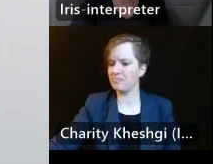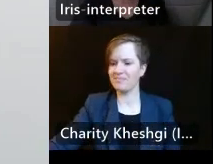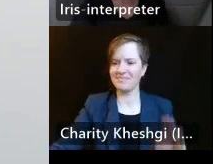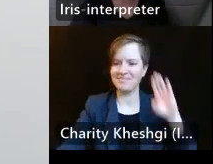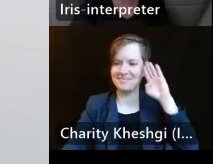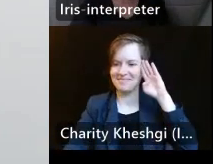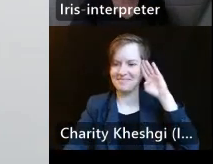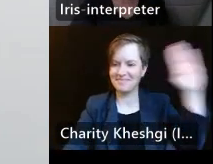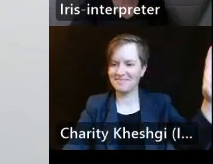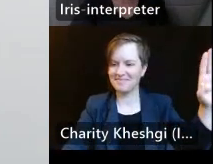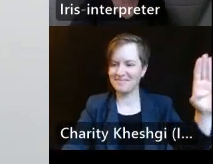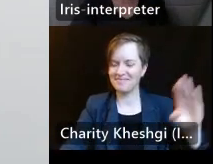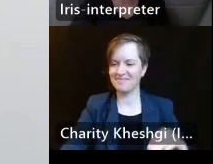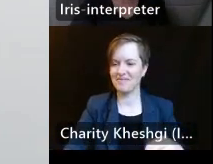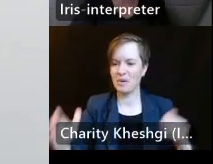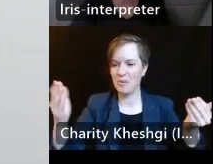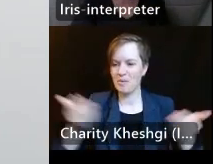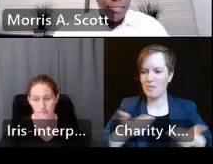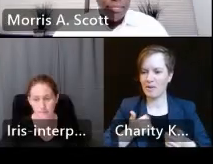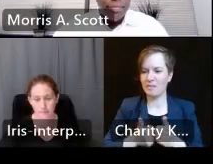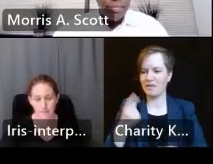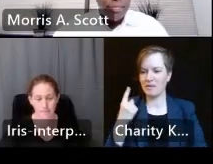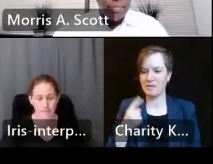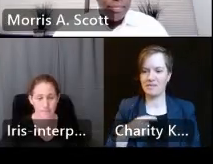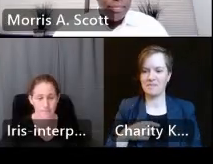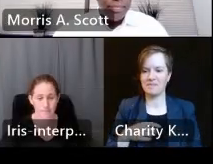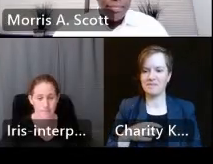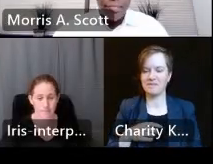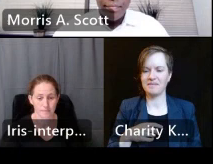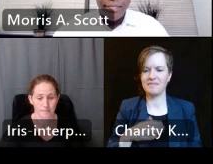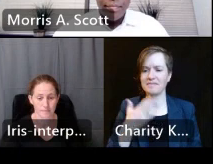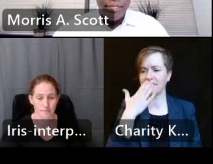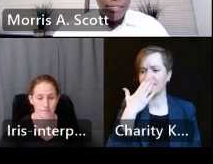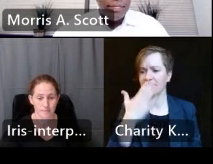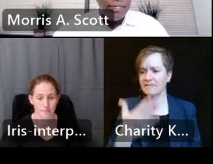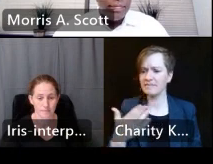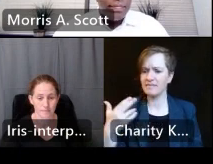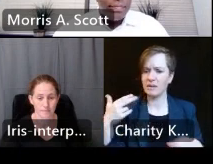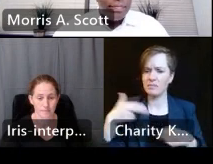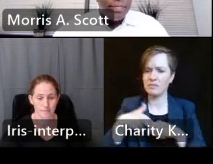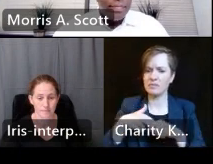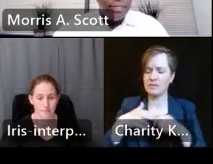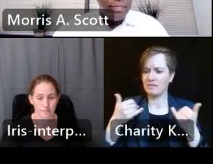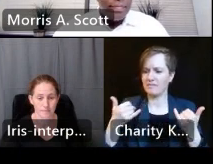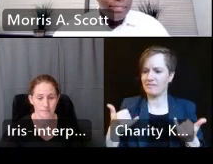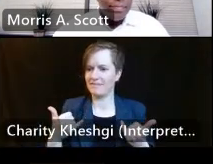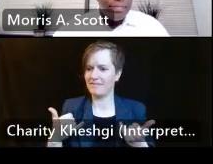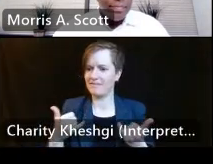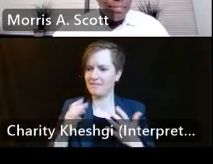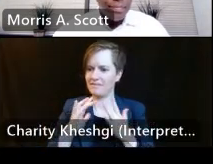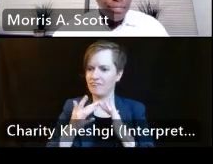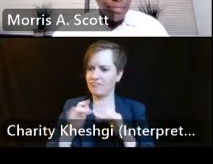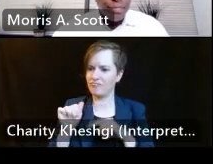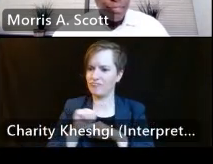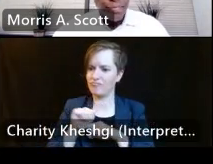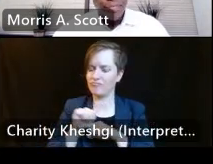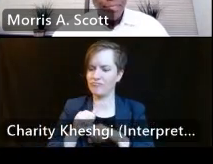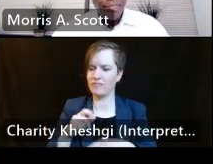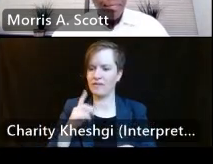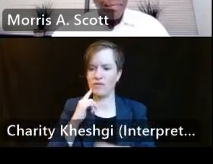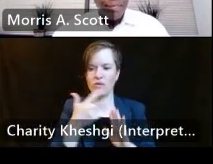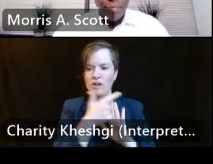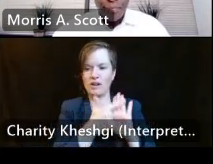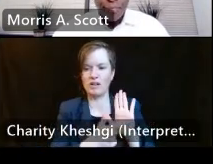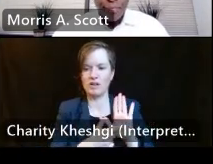Hello and welcome everybody. Thank you for participating in today's webinar on the legal requirements to